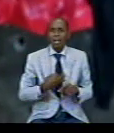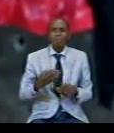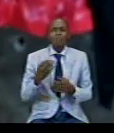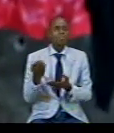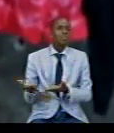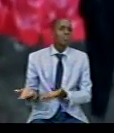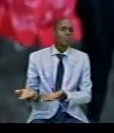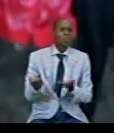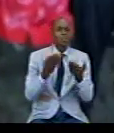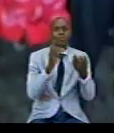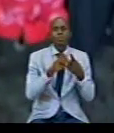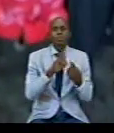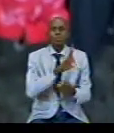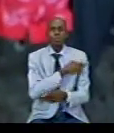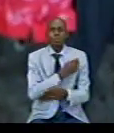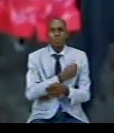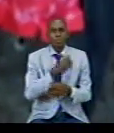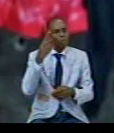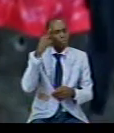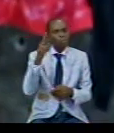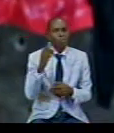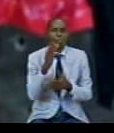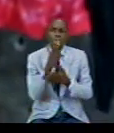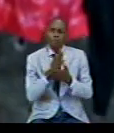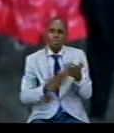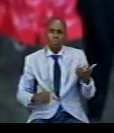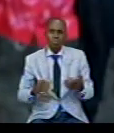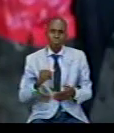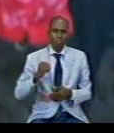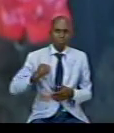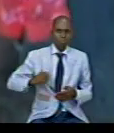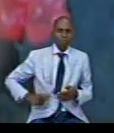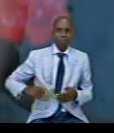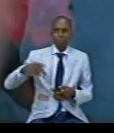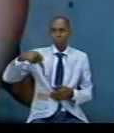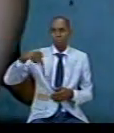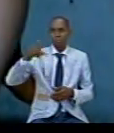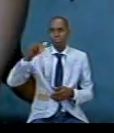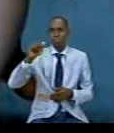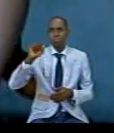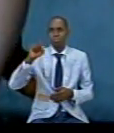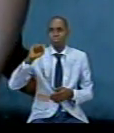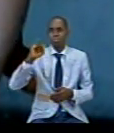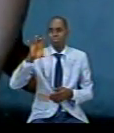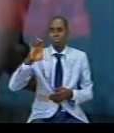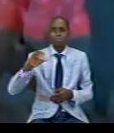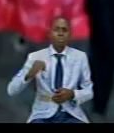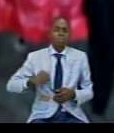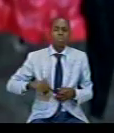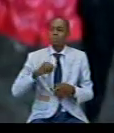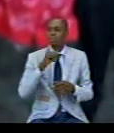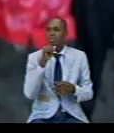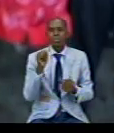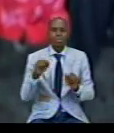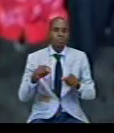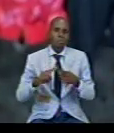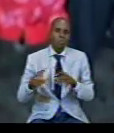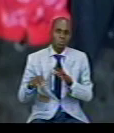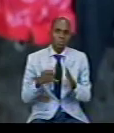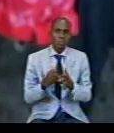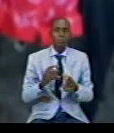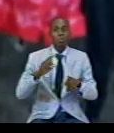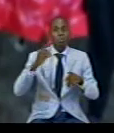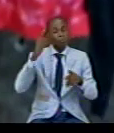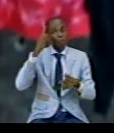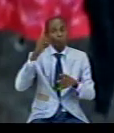for plastic surgeries, but we couldn't get a good result. When we have a global crusade, we went to the global crusade. At the